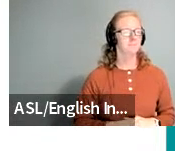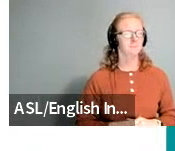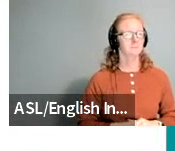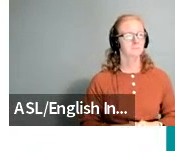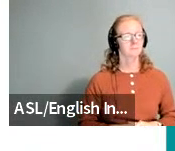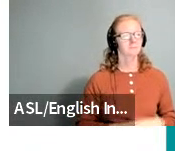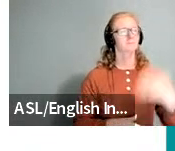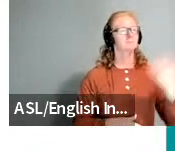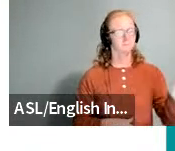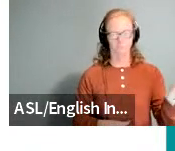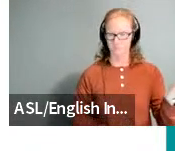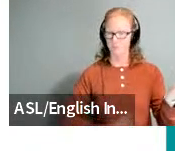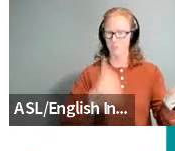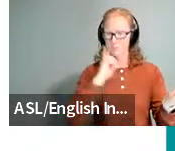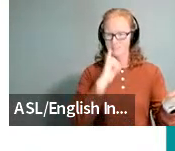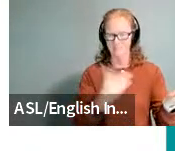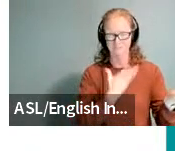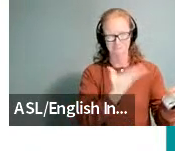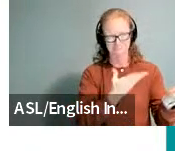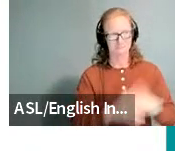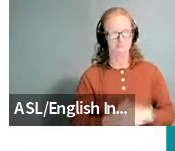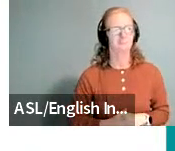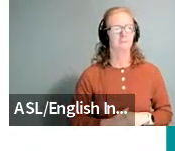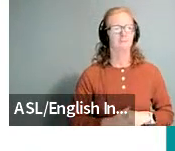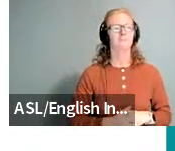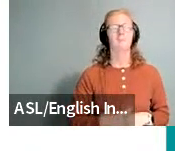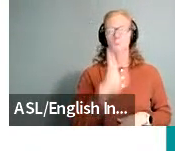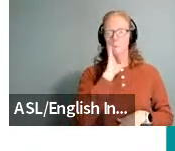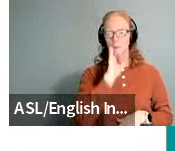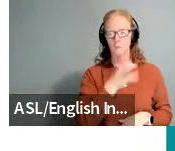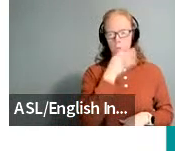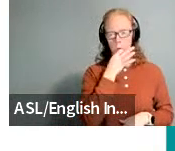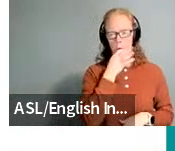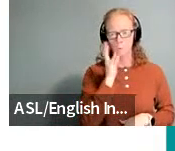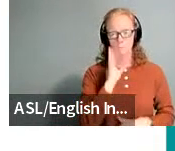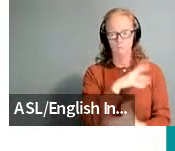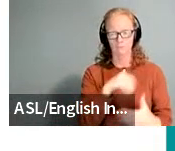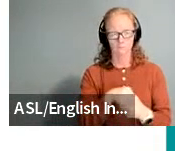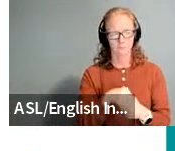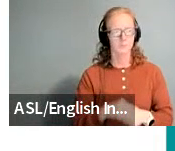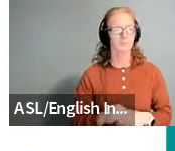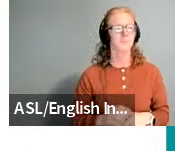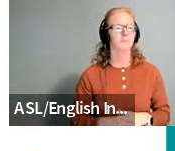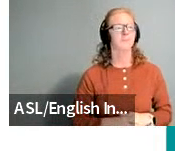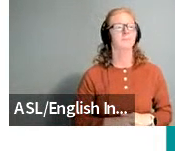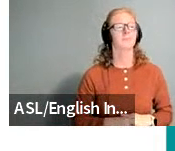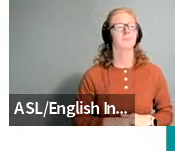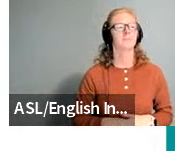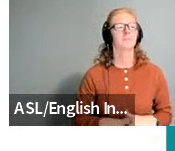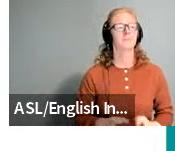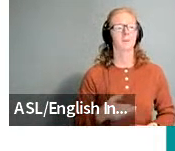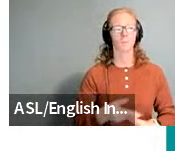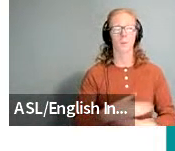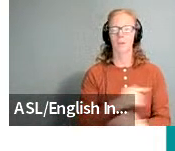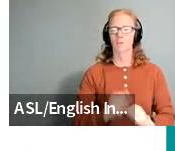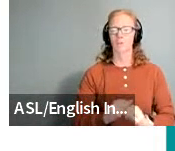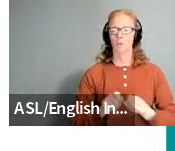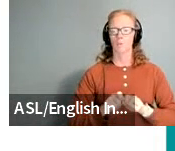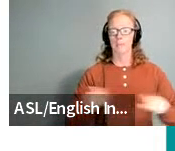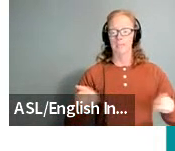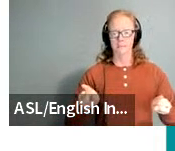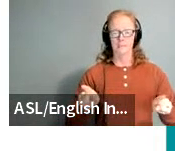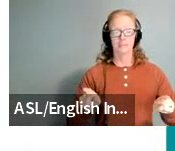And as you can see on this slide, with our upcoming engagement, we have engagement that will be prior to release of